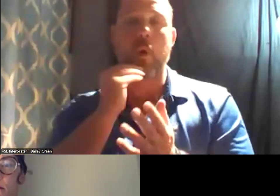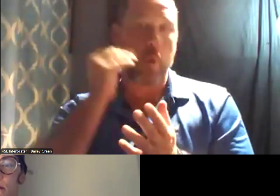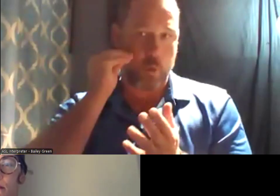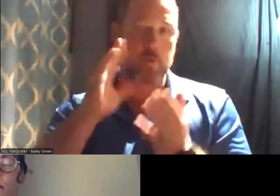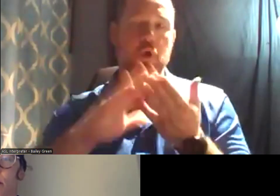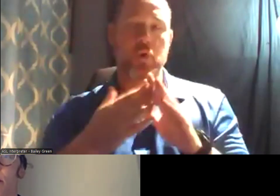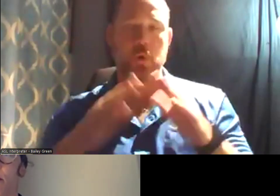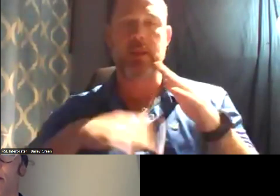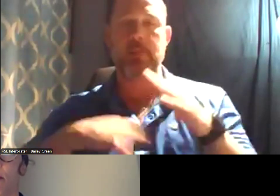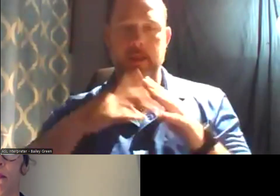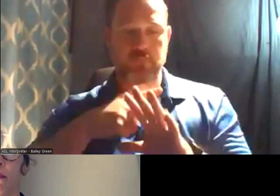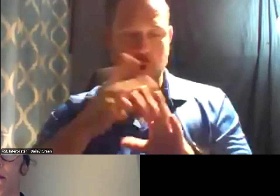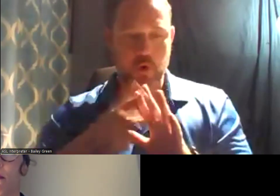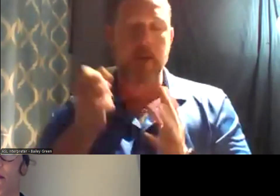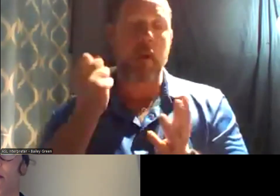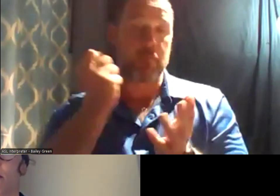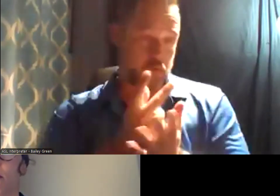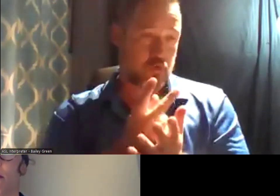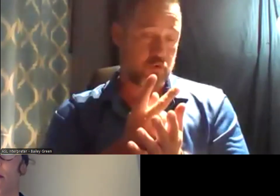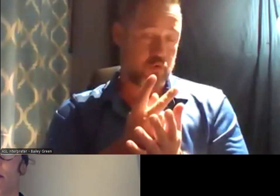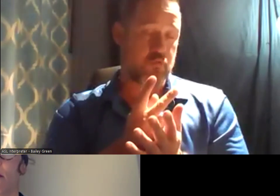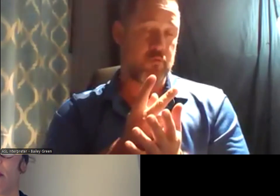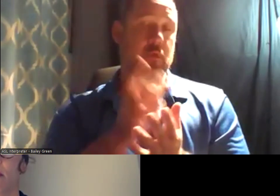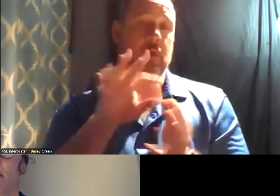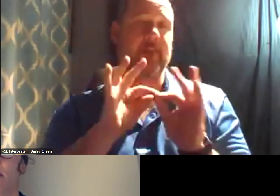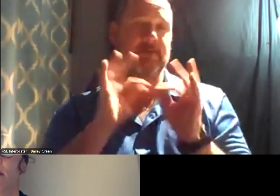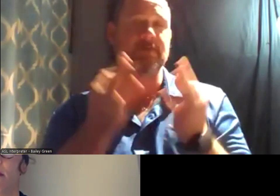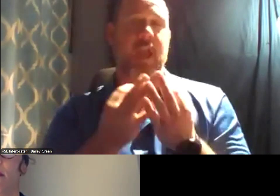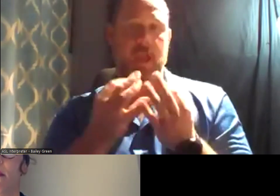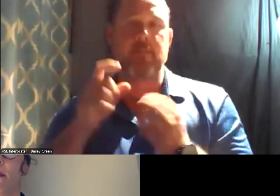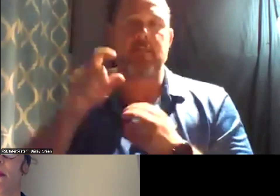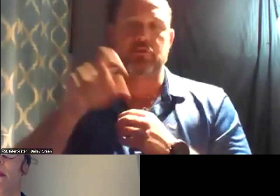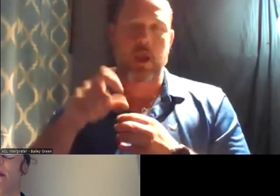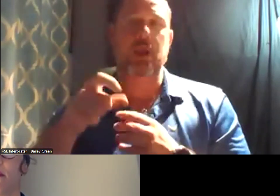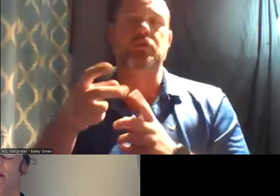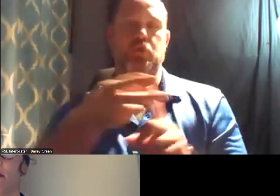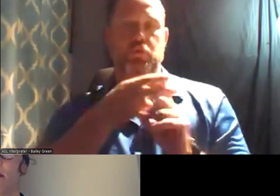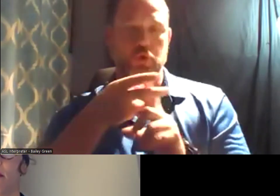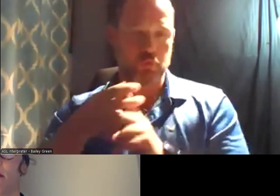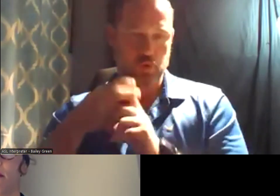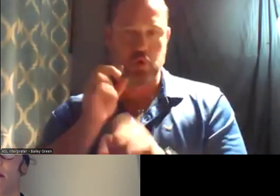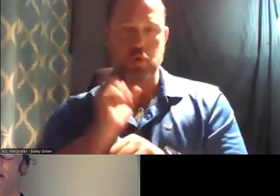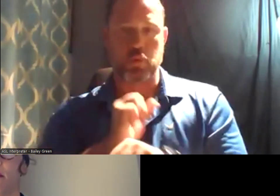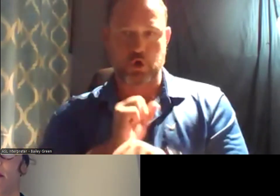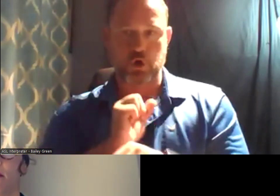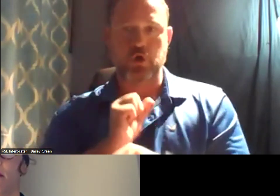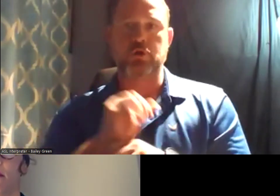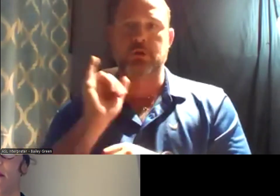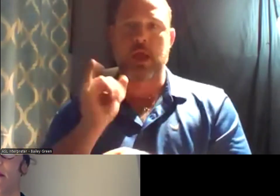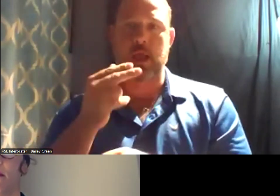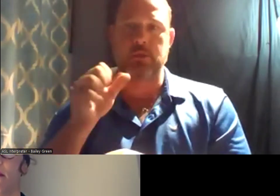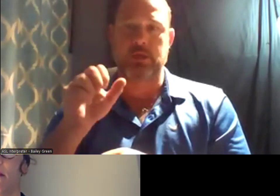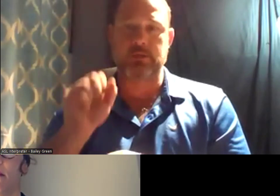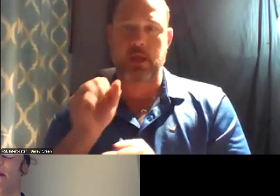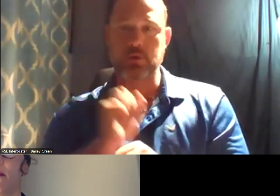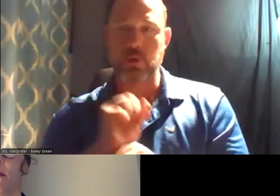community-based programs to be approved, the families are trying to recruit workers to help work, whether it's an IHSS worker,